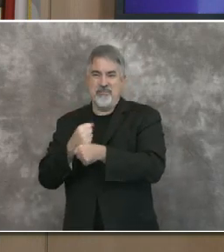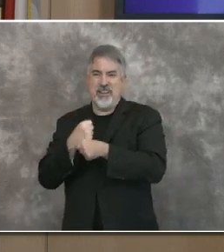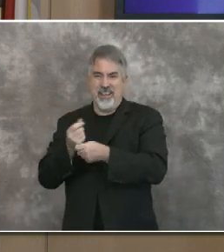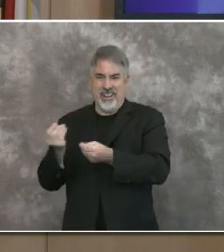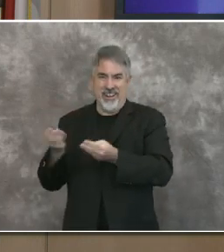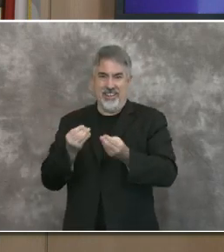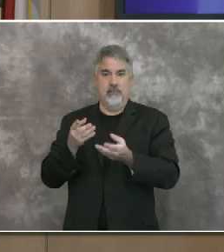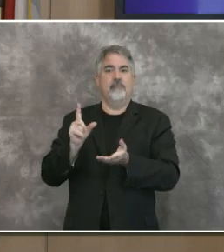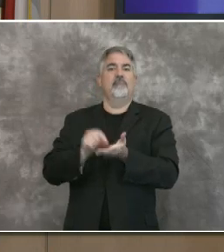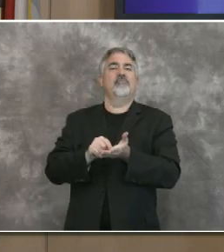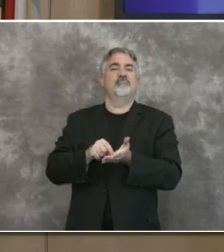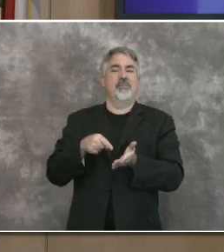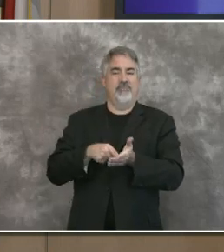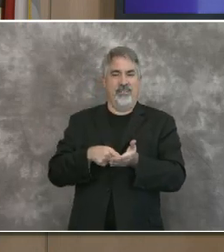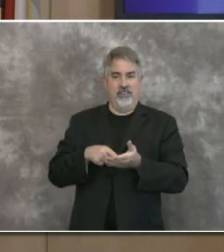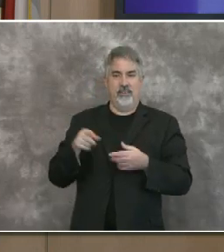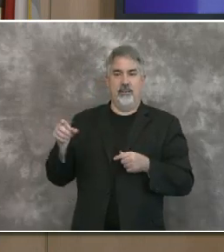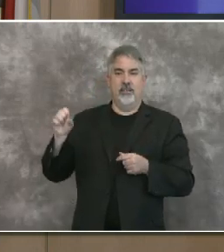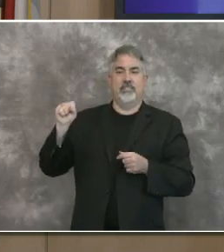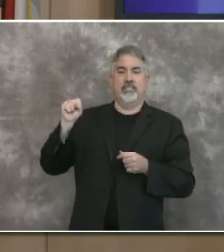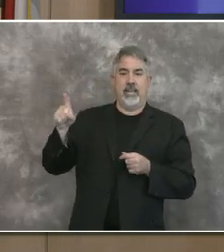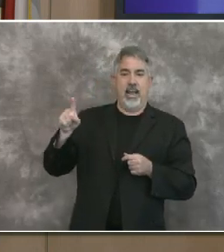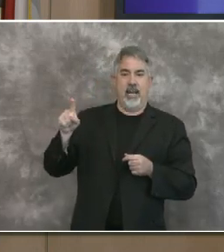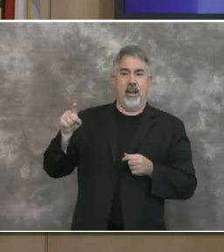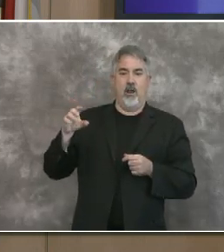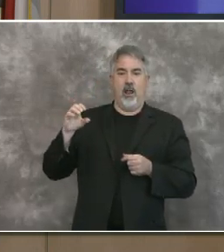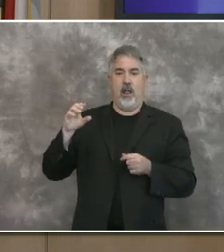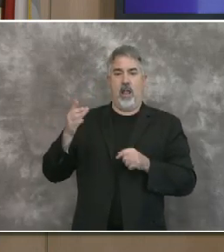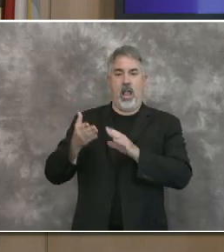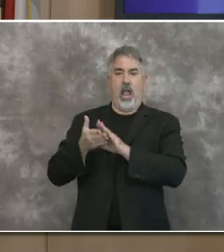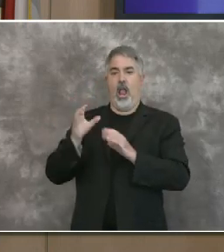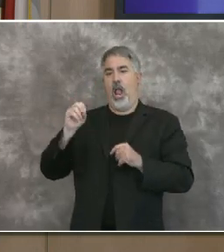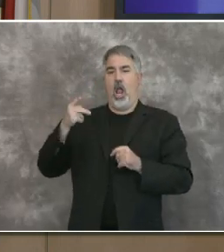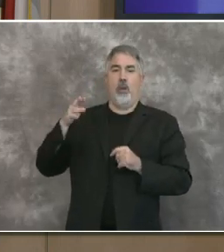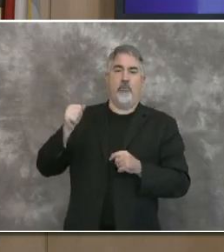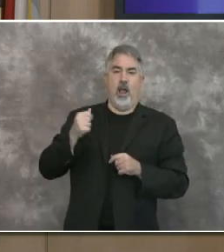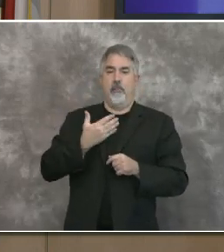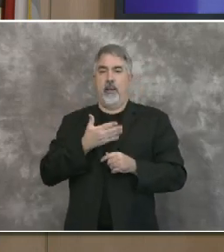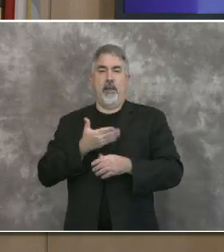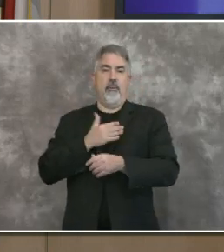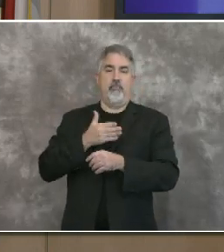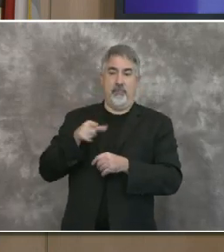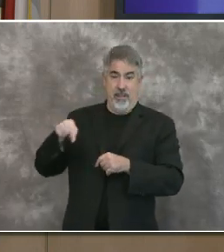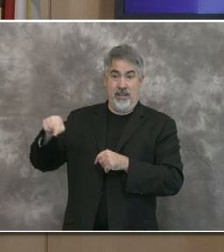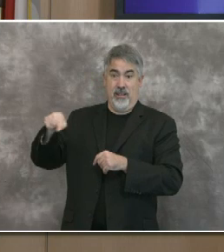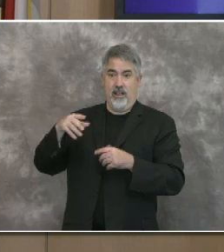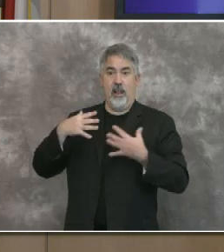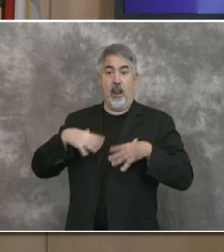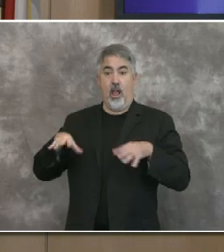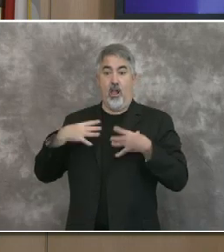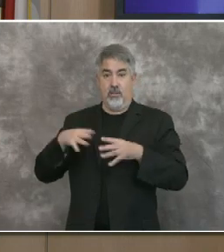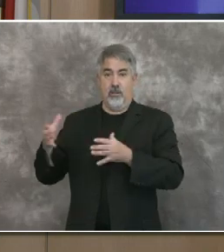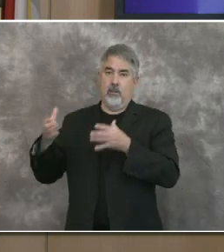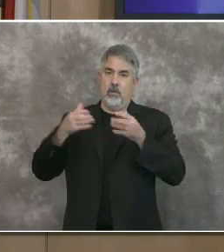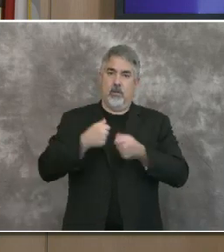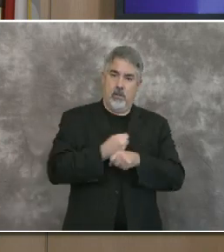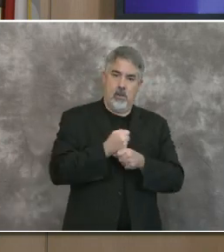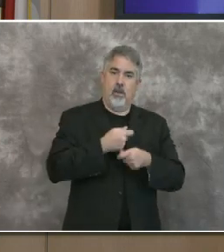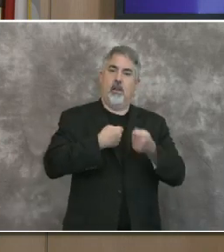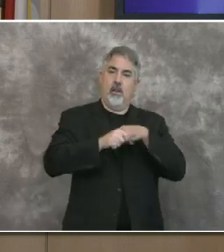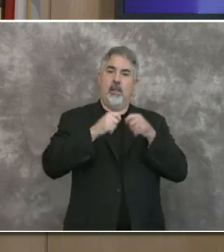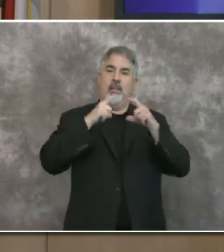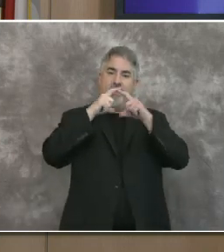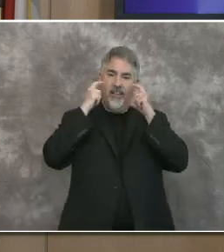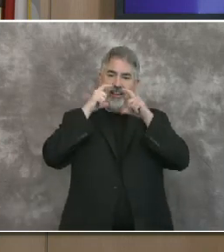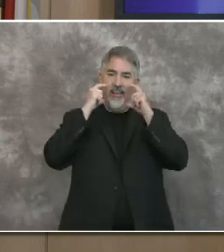San Diego Opera Costume Shop, which is developing a prototype mask with a clear shield over the mouth area